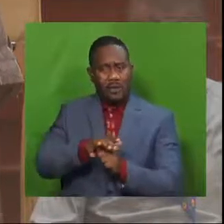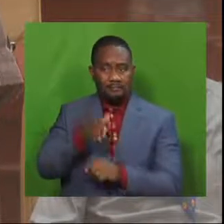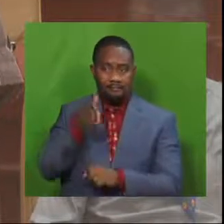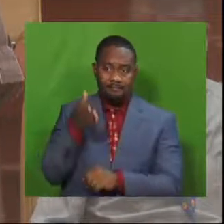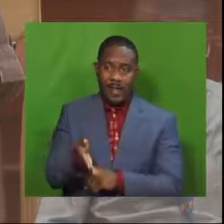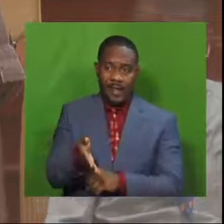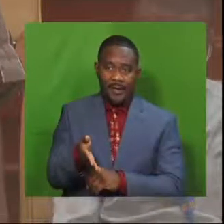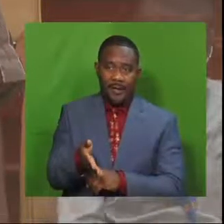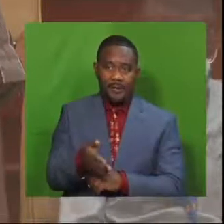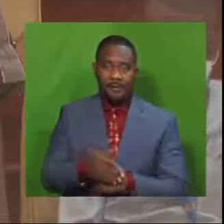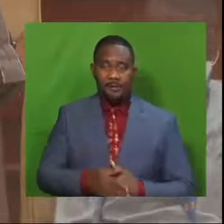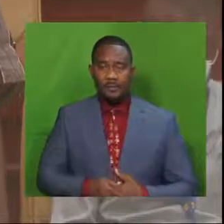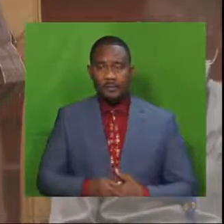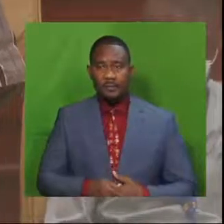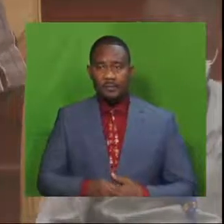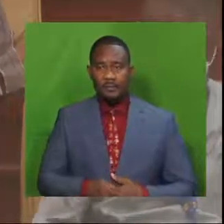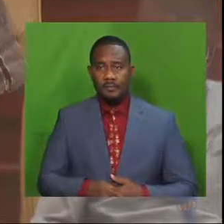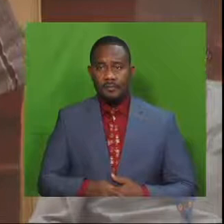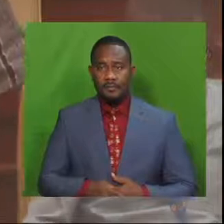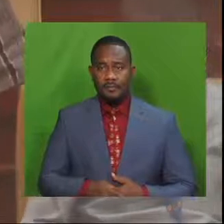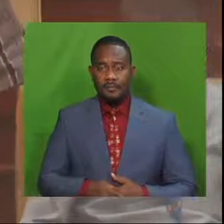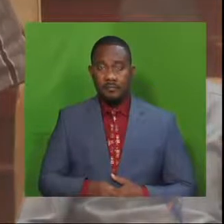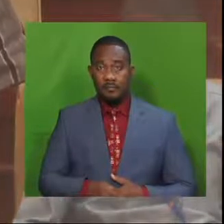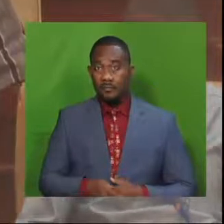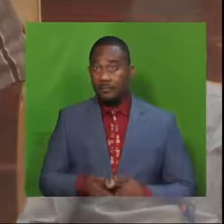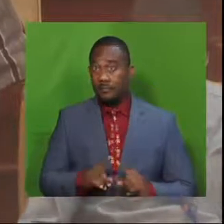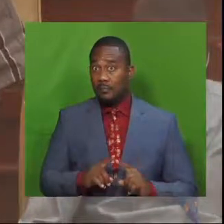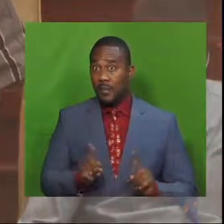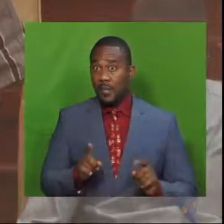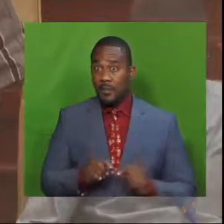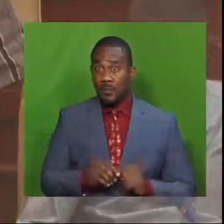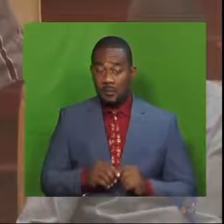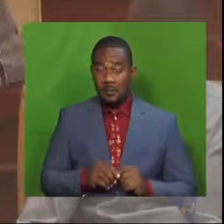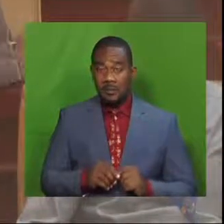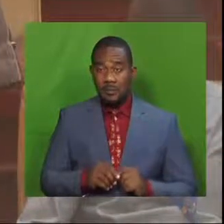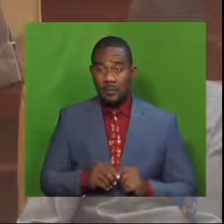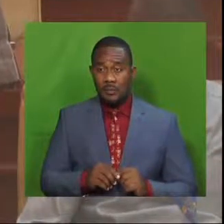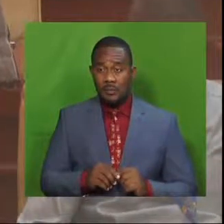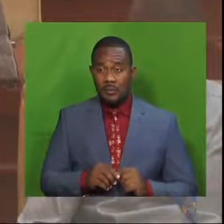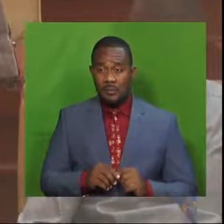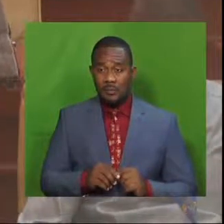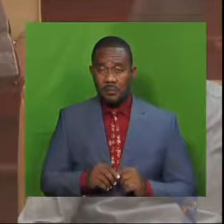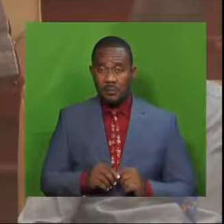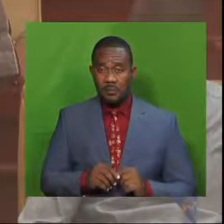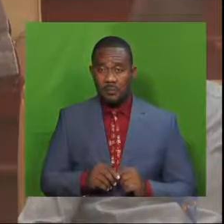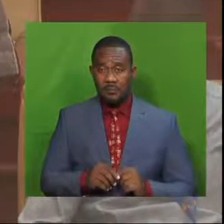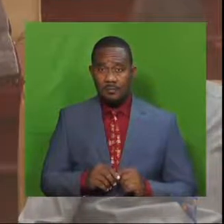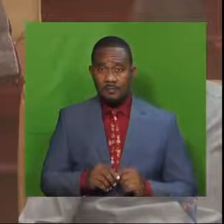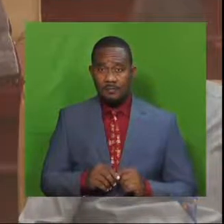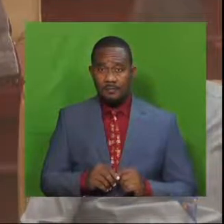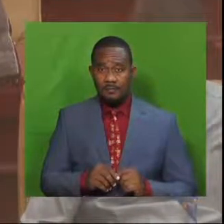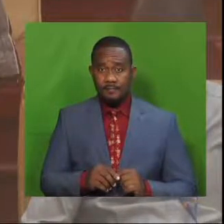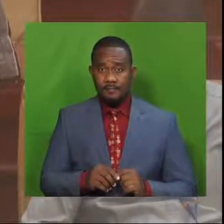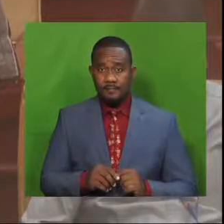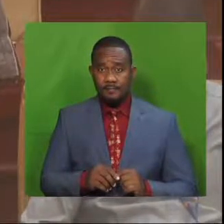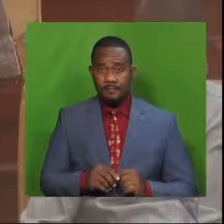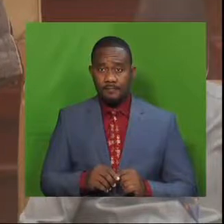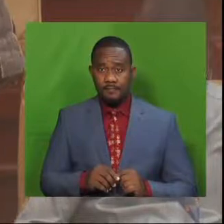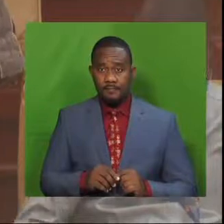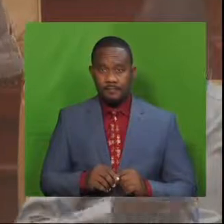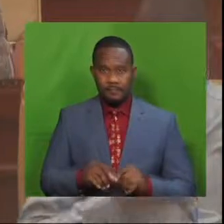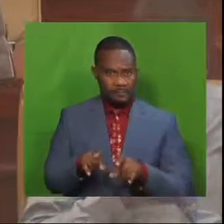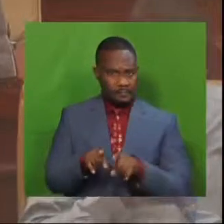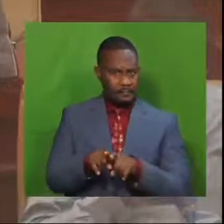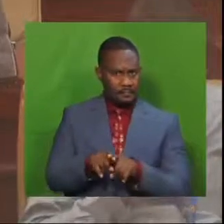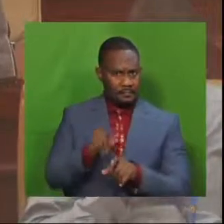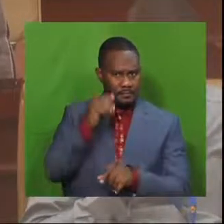pandemic. But more importantly, we as a country, we are faced with a threat,